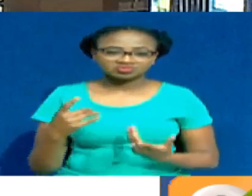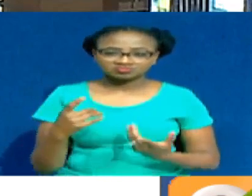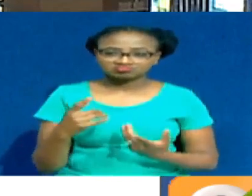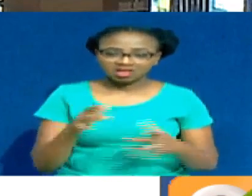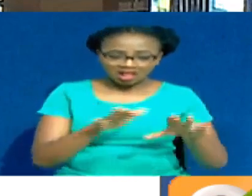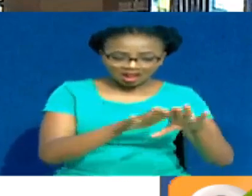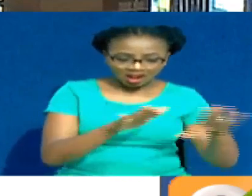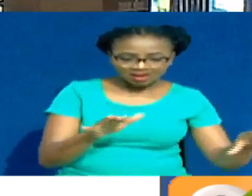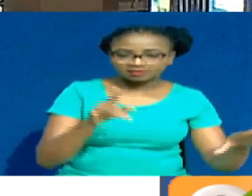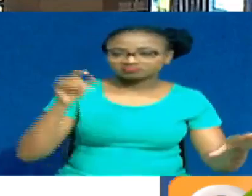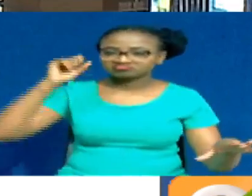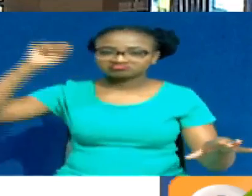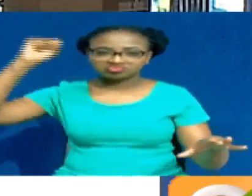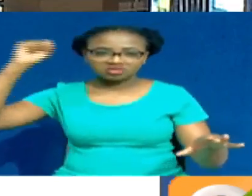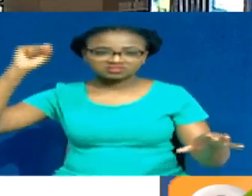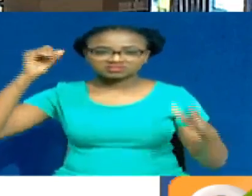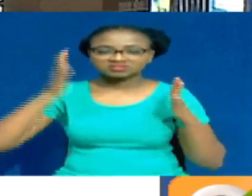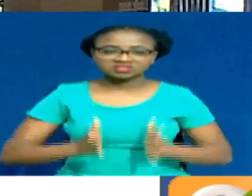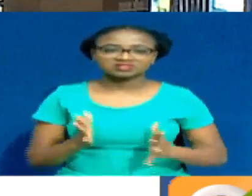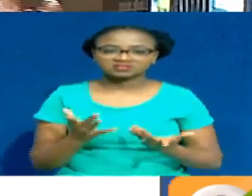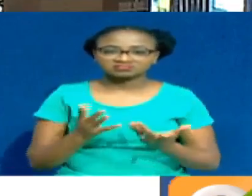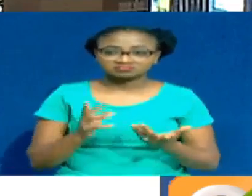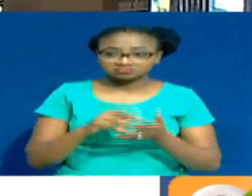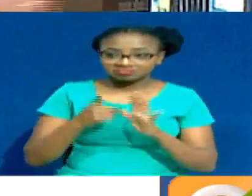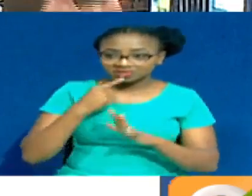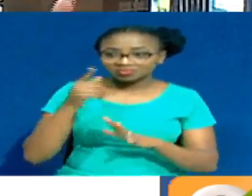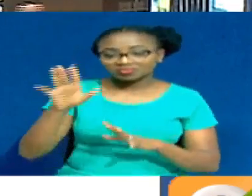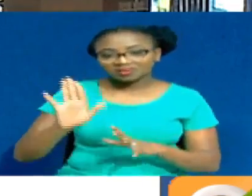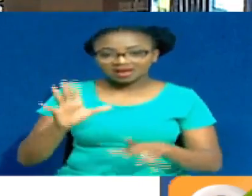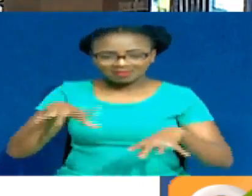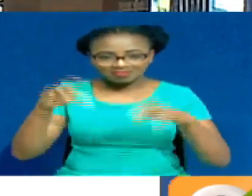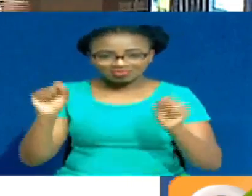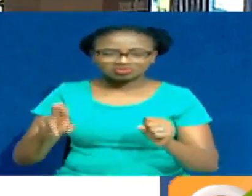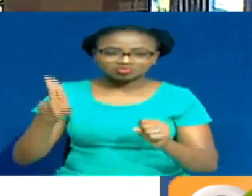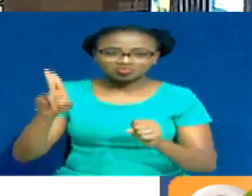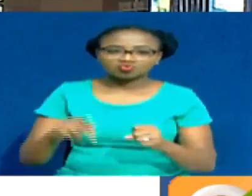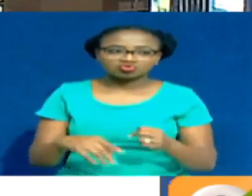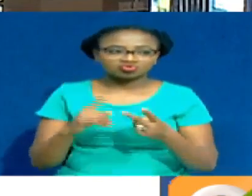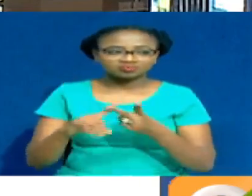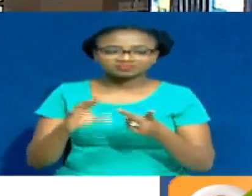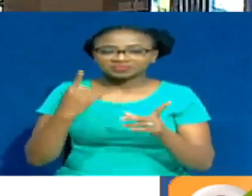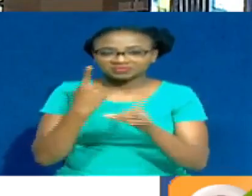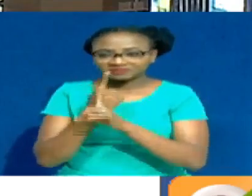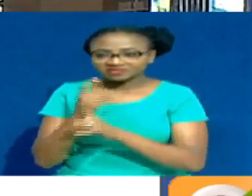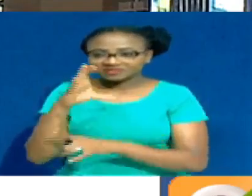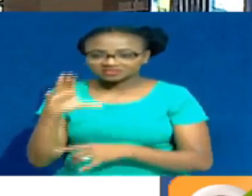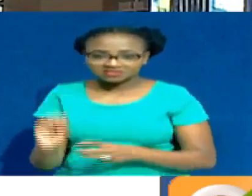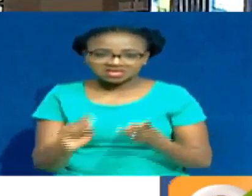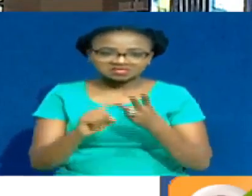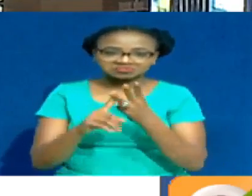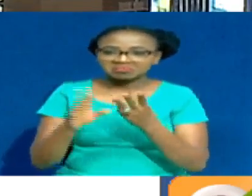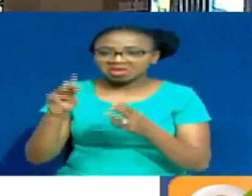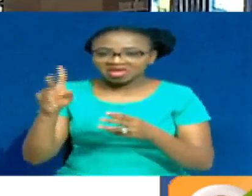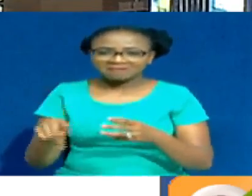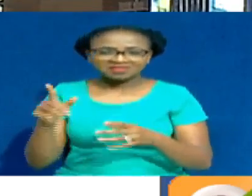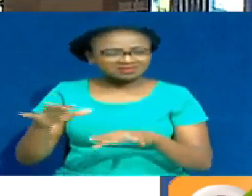leadership. Now, Kenya's political leadership, we're talking about your boss, the president, his inner circle, your fellow cabinet secretaries, MPs, are